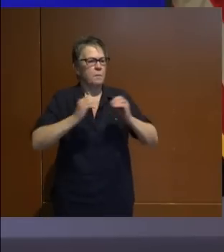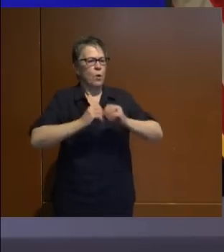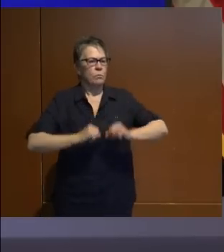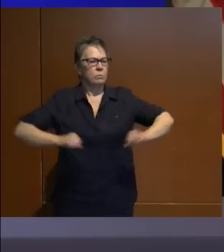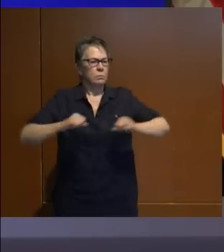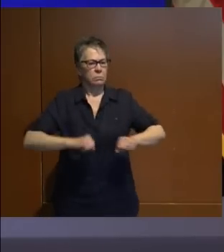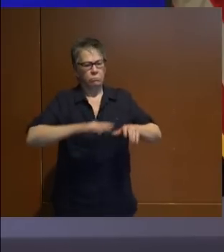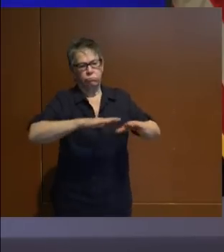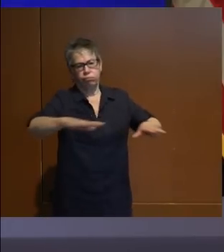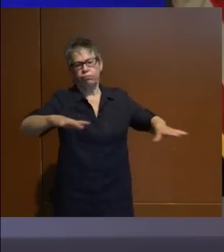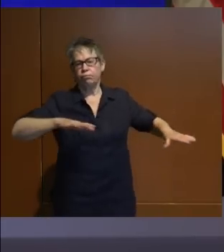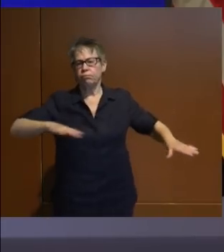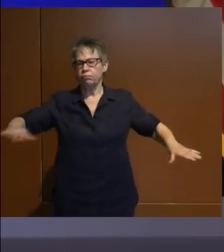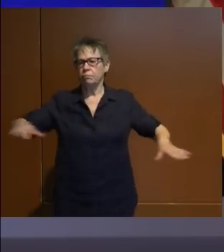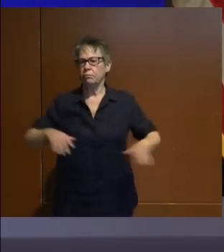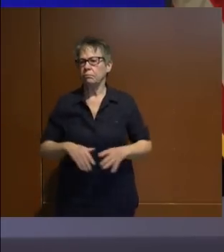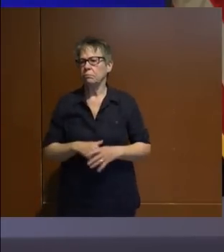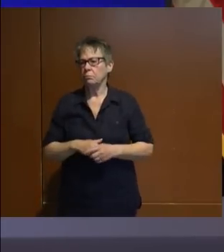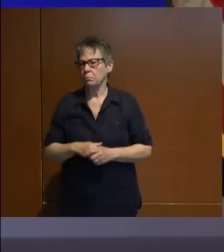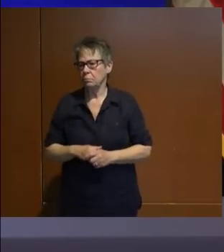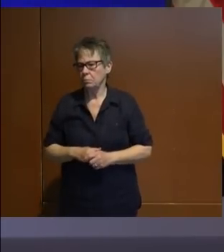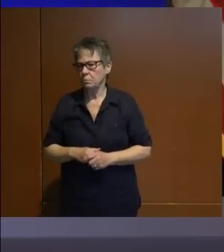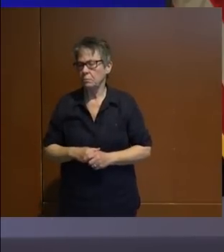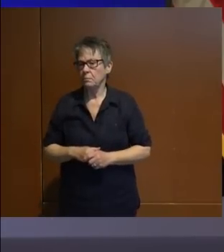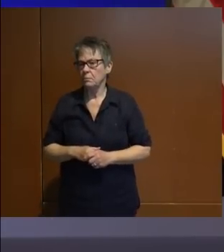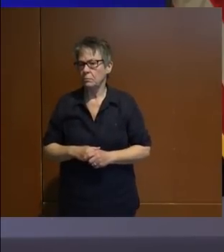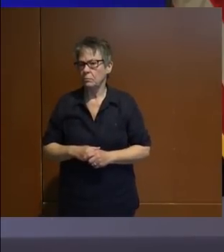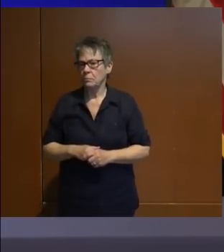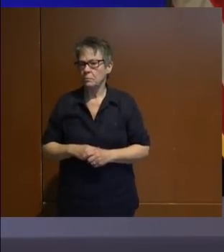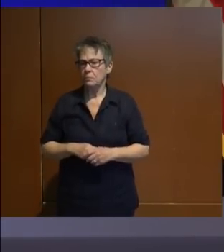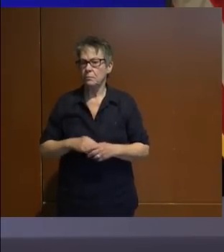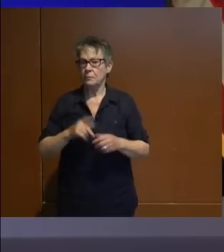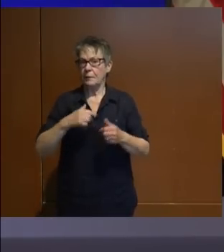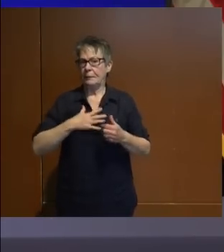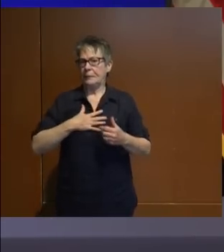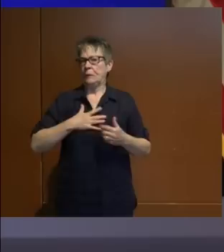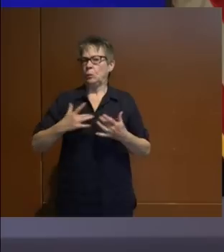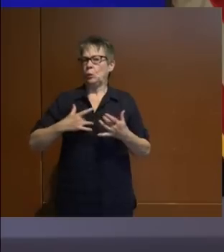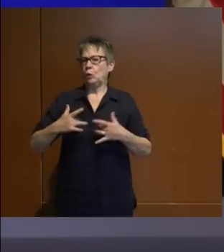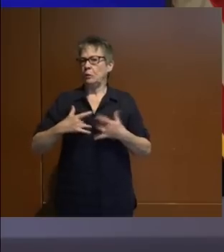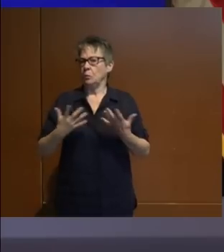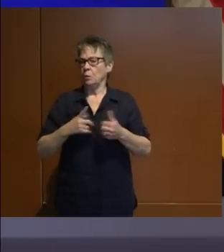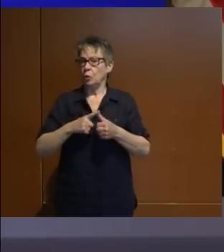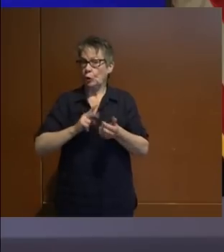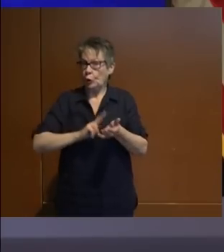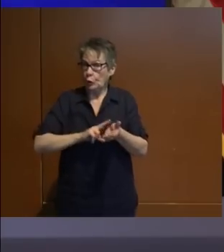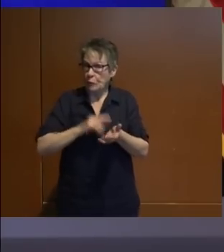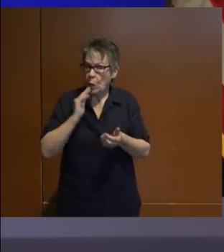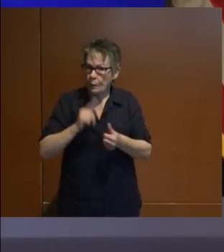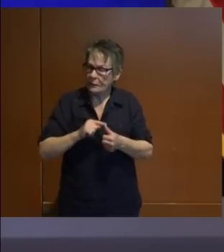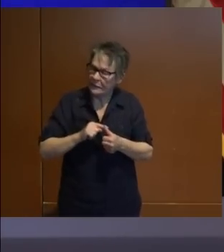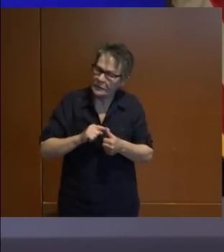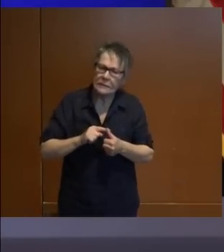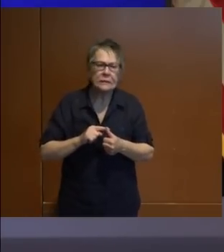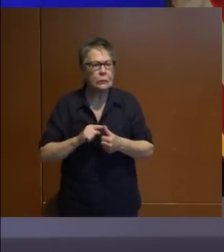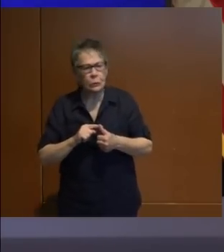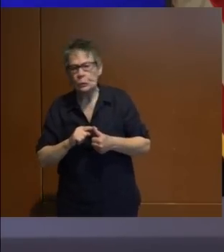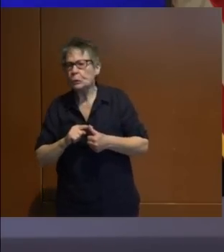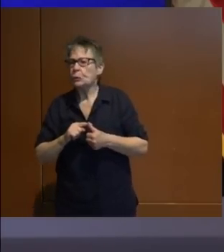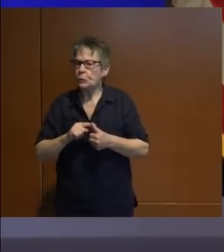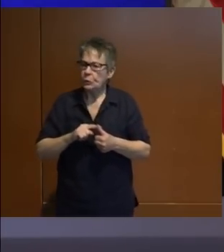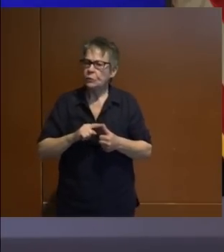professional. One is long-term care facilities. You've already heard us talk a lot about that. Secondly, folks who